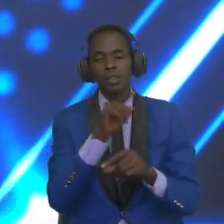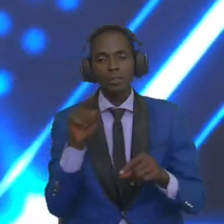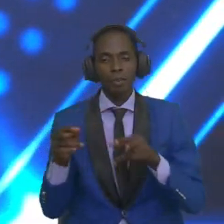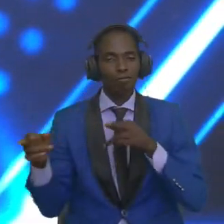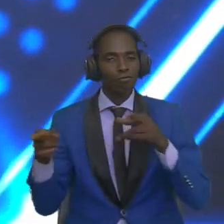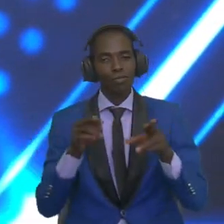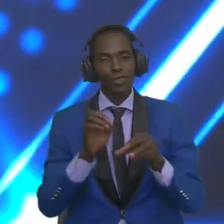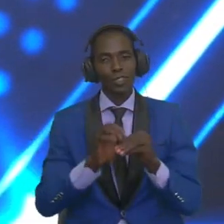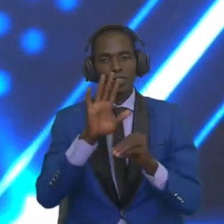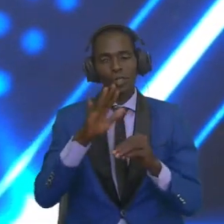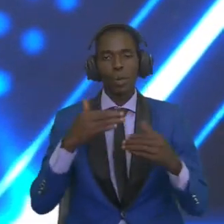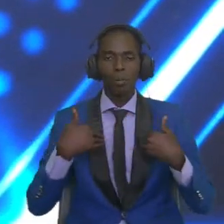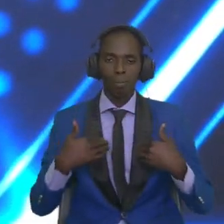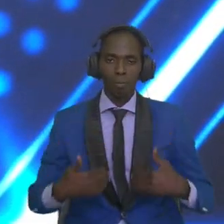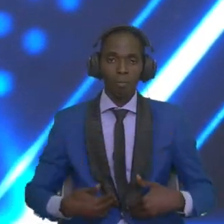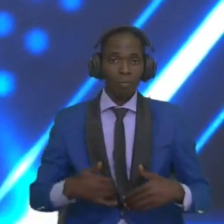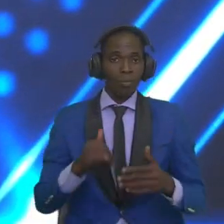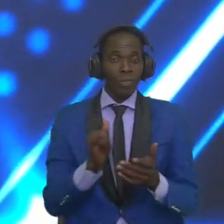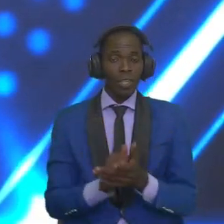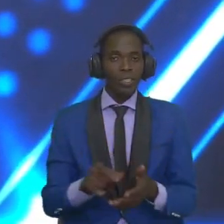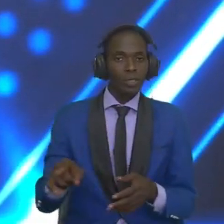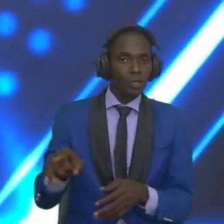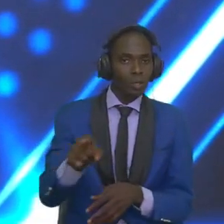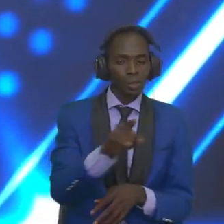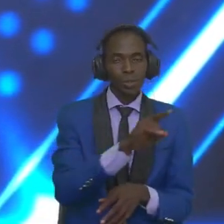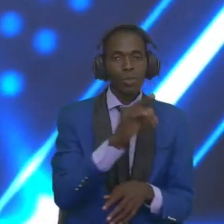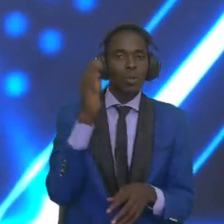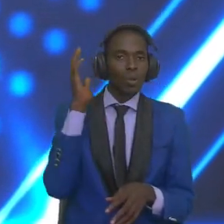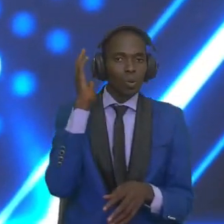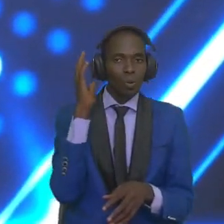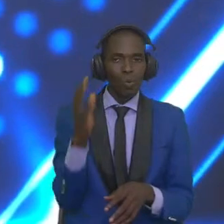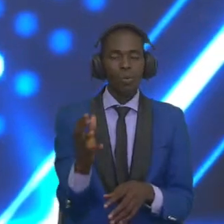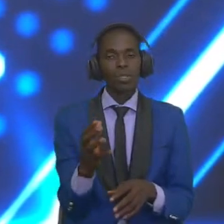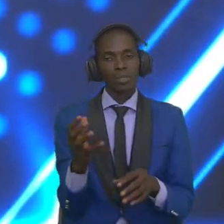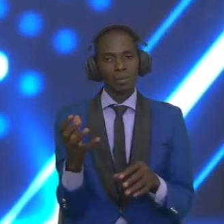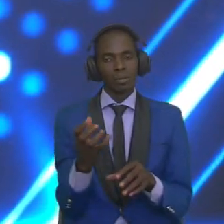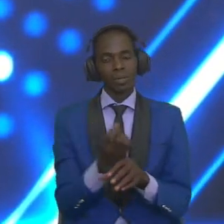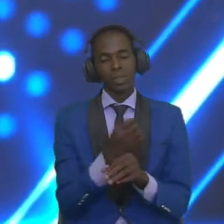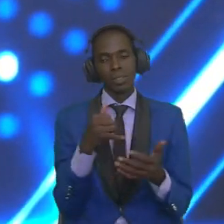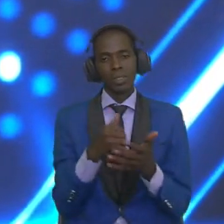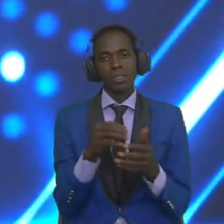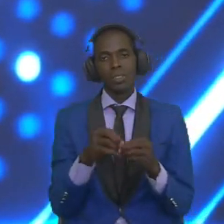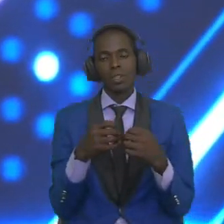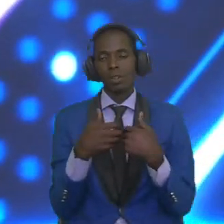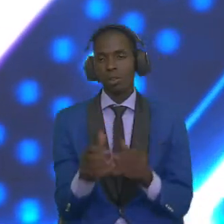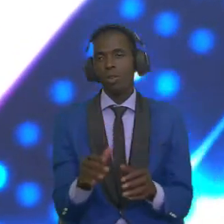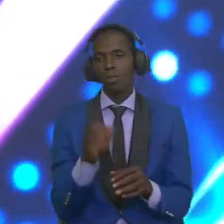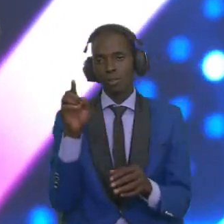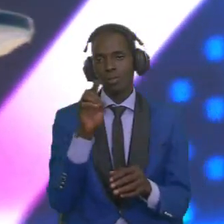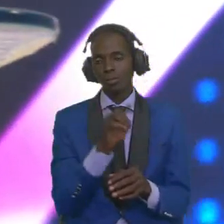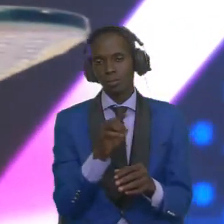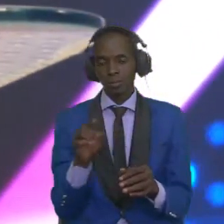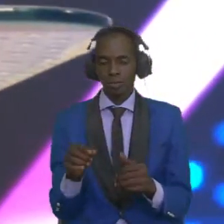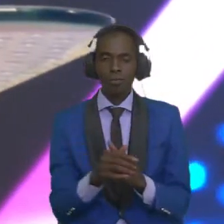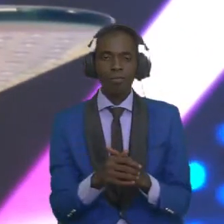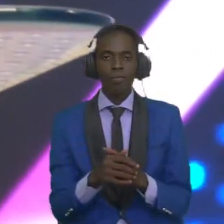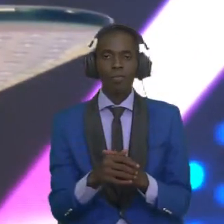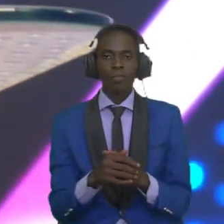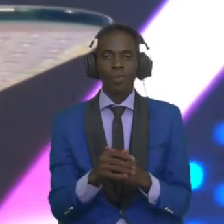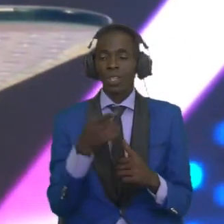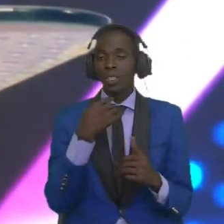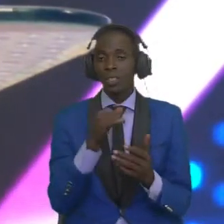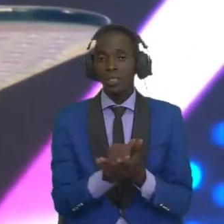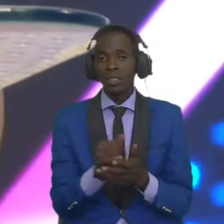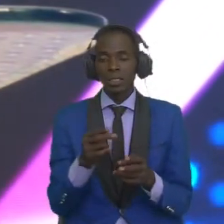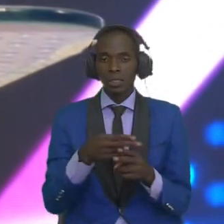your mortal body, that ye should obey it in the laws thereof. Verse 13 then says,